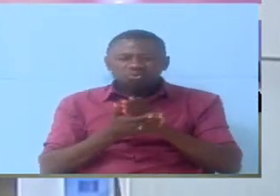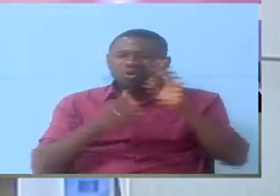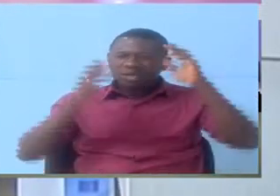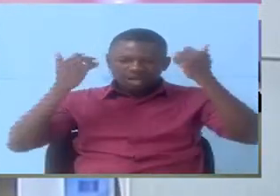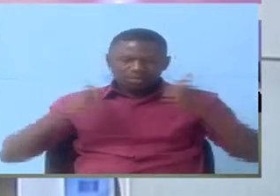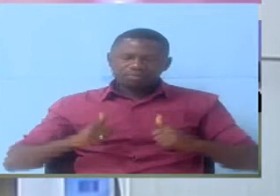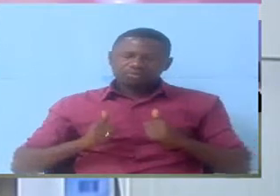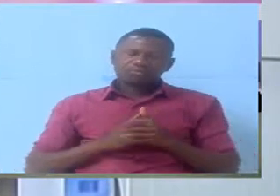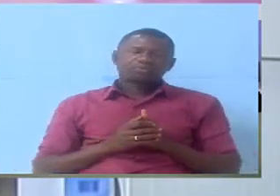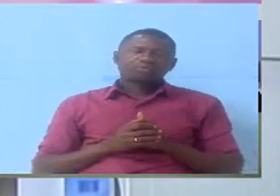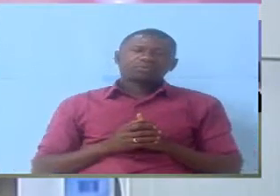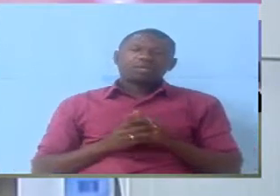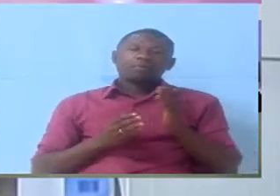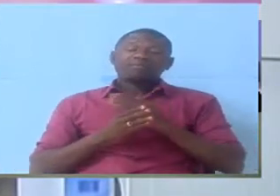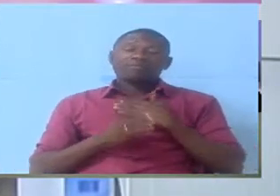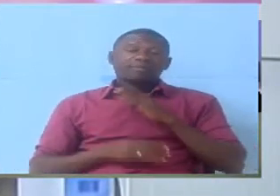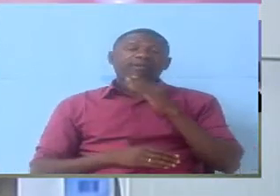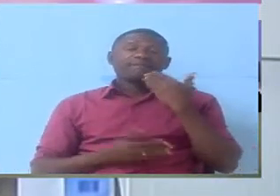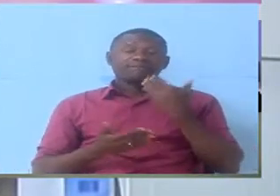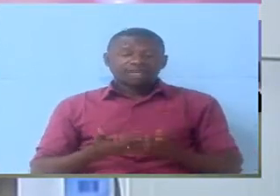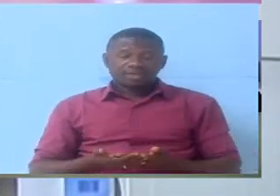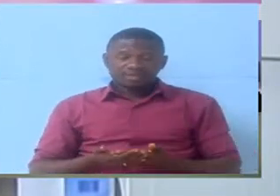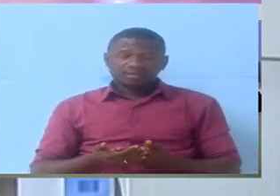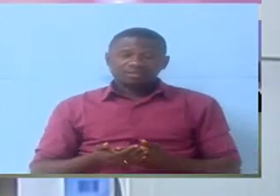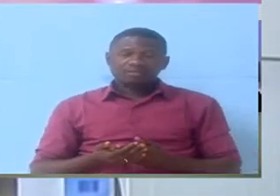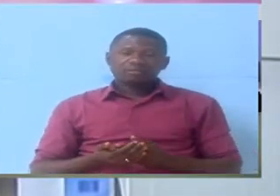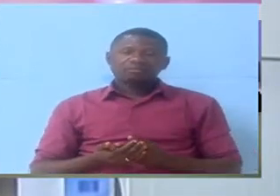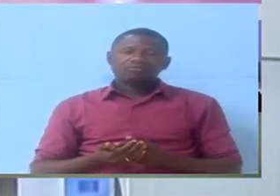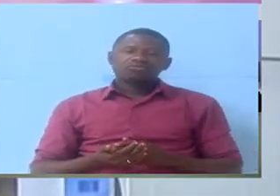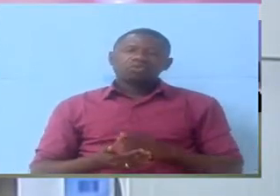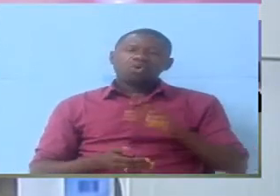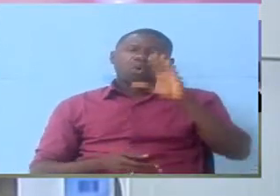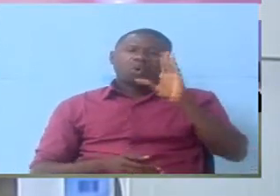Before I finish, he hung up the phone.